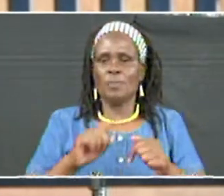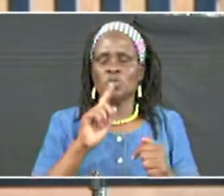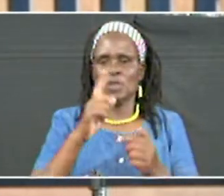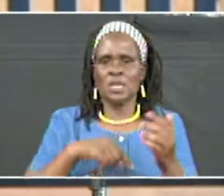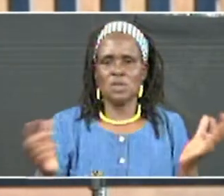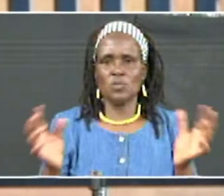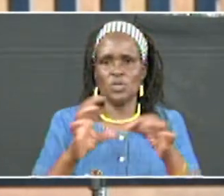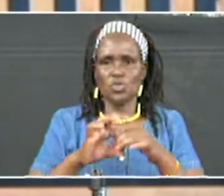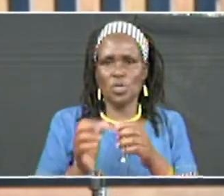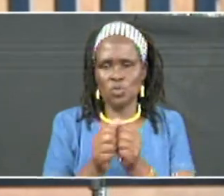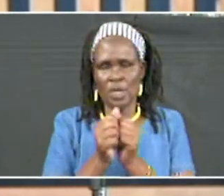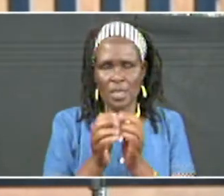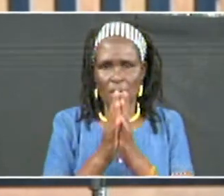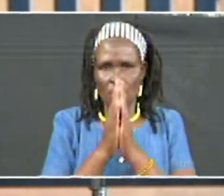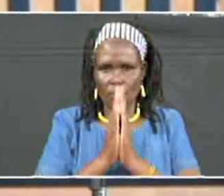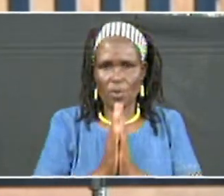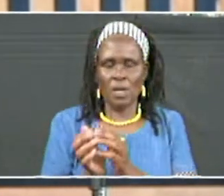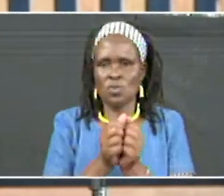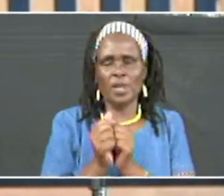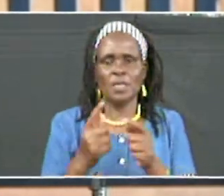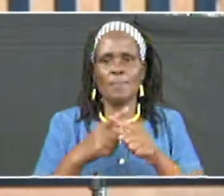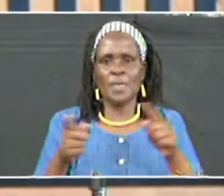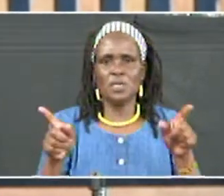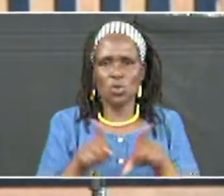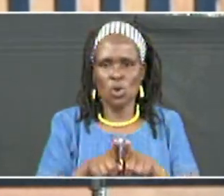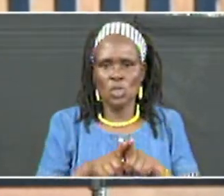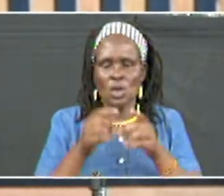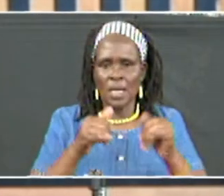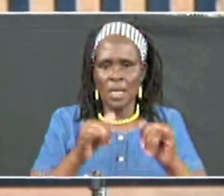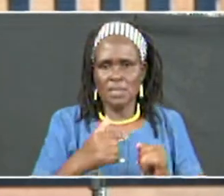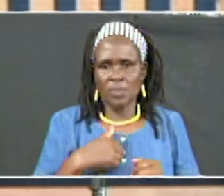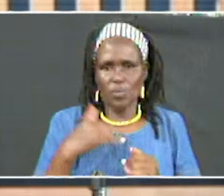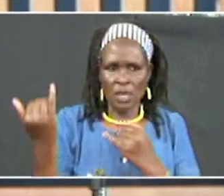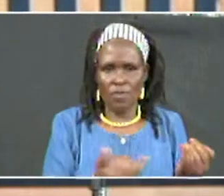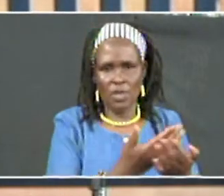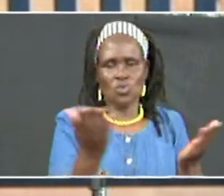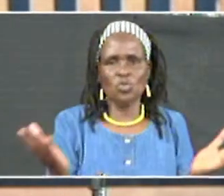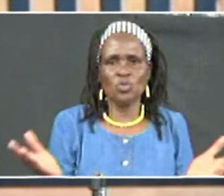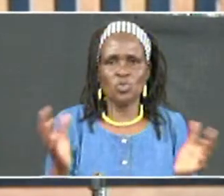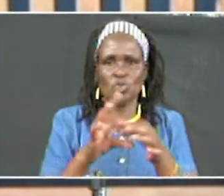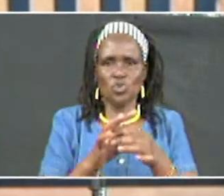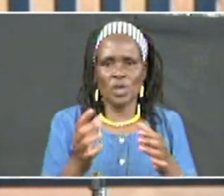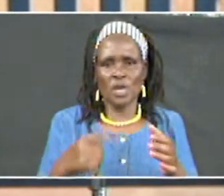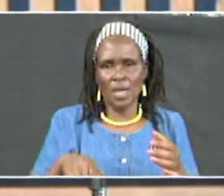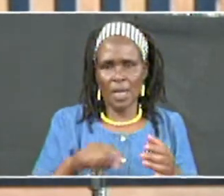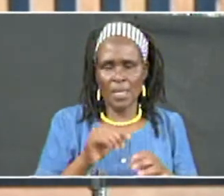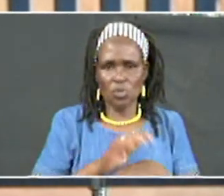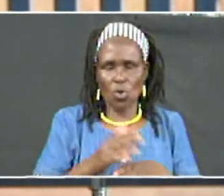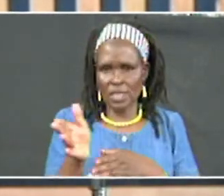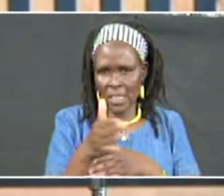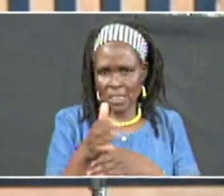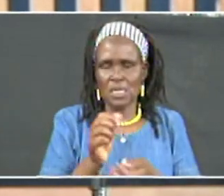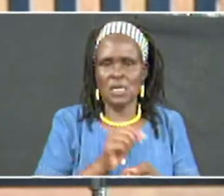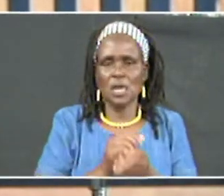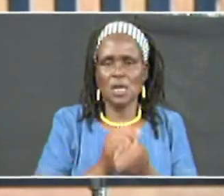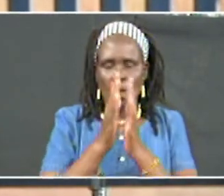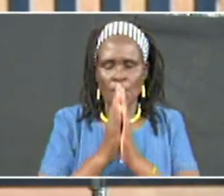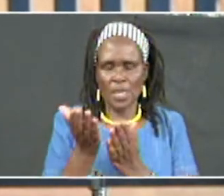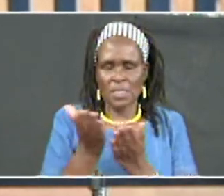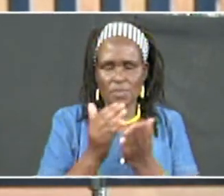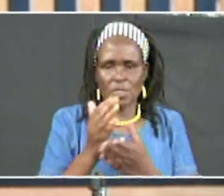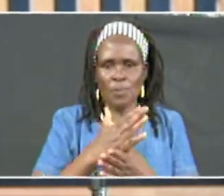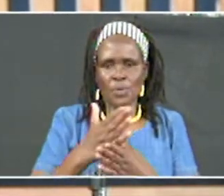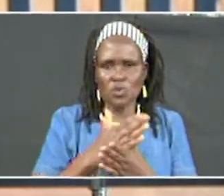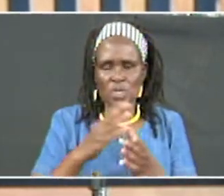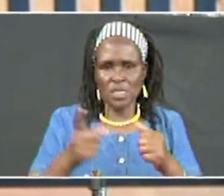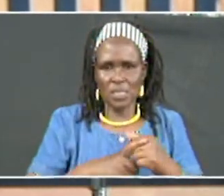pray together. But also, let me also invite you to join us for Thursday prayer service between 6 and